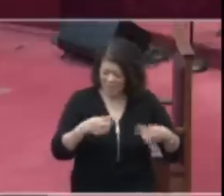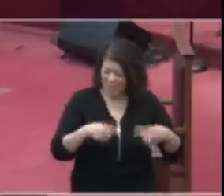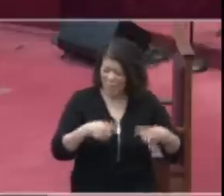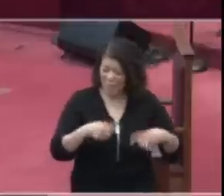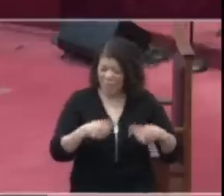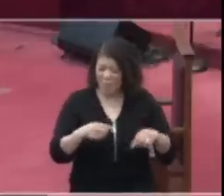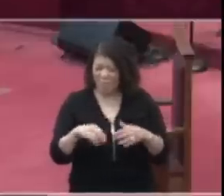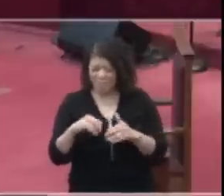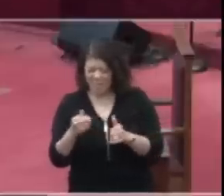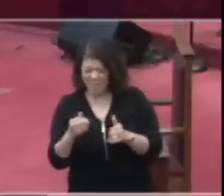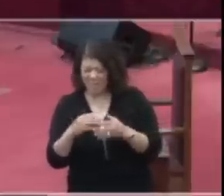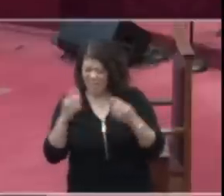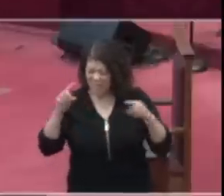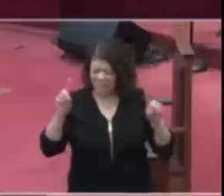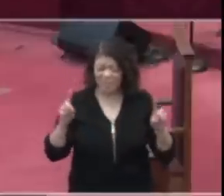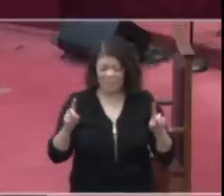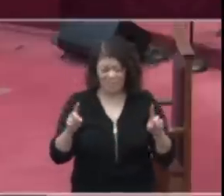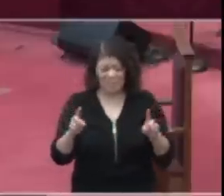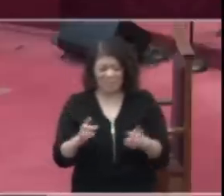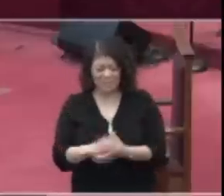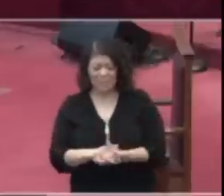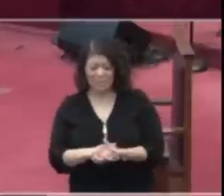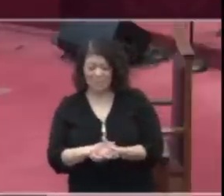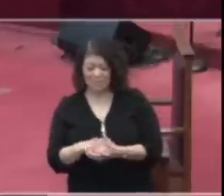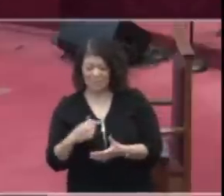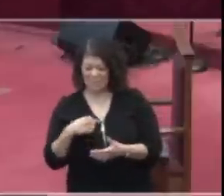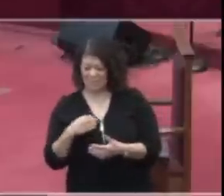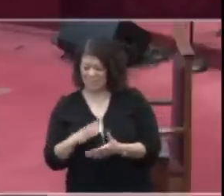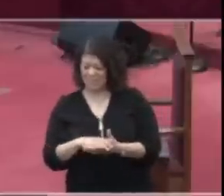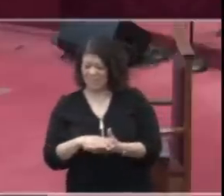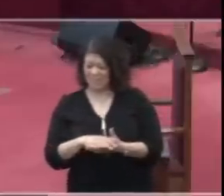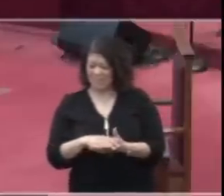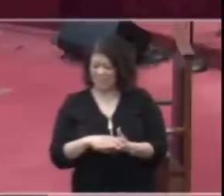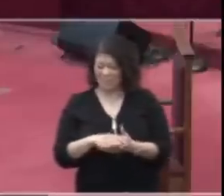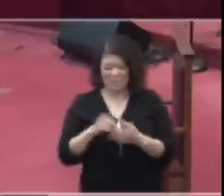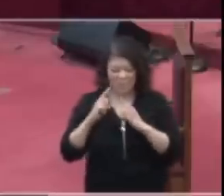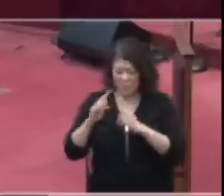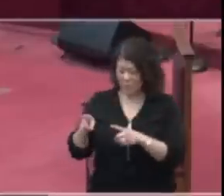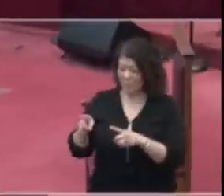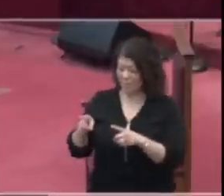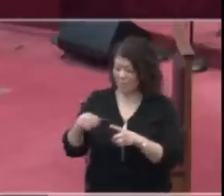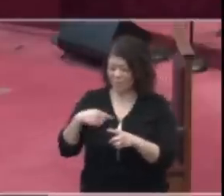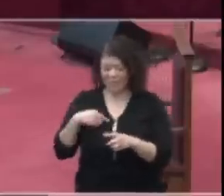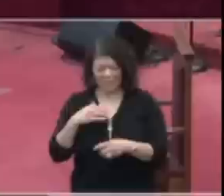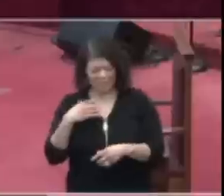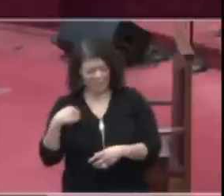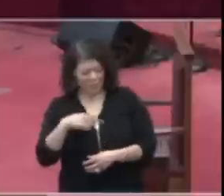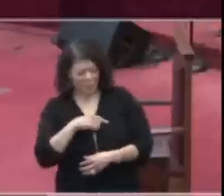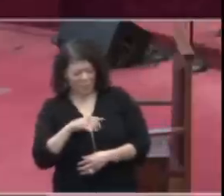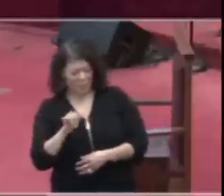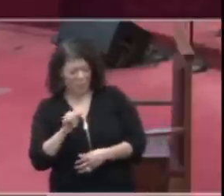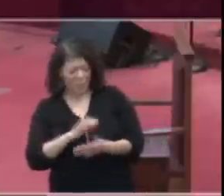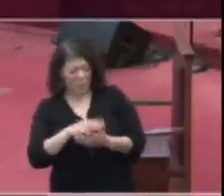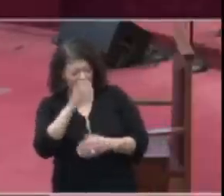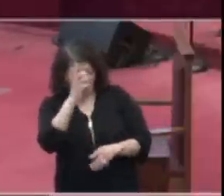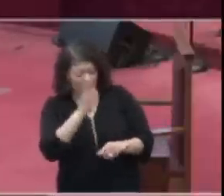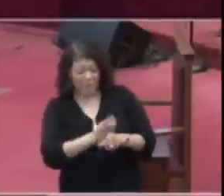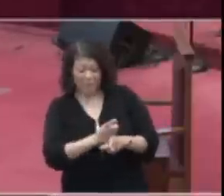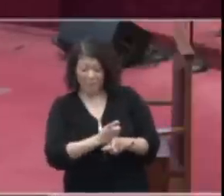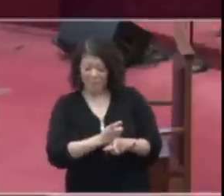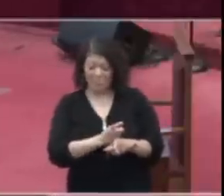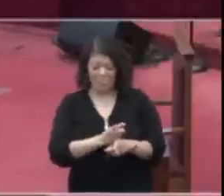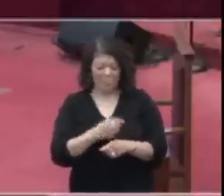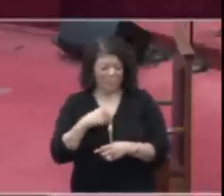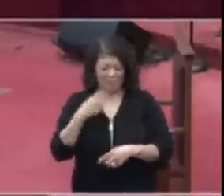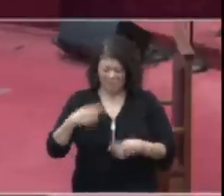accomplish it forced me to have to address it. Hey, bros, we brothers. We don't need anybody to bleed